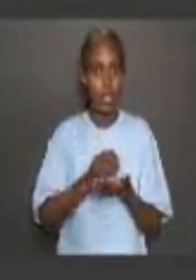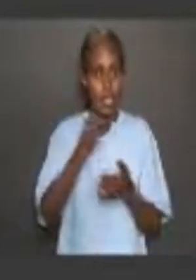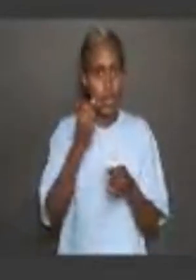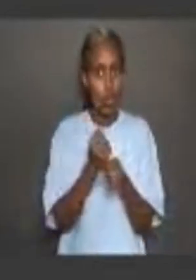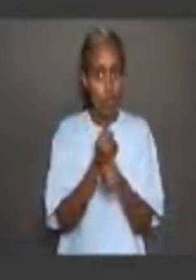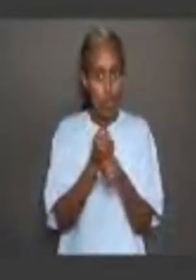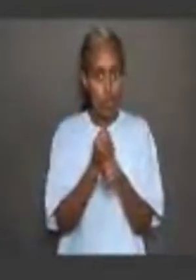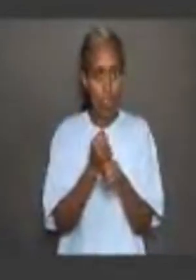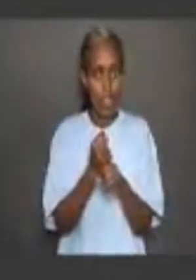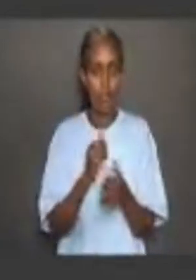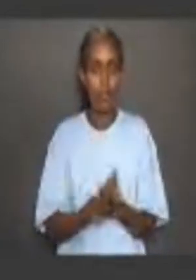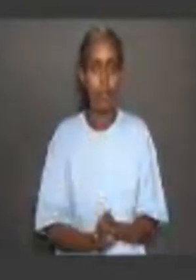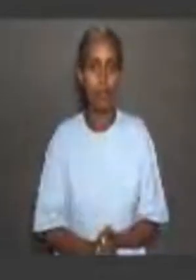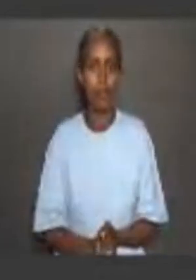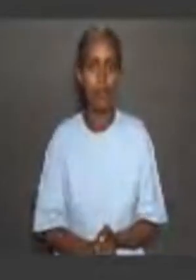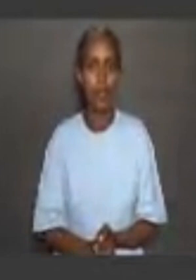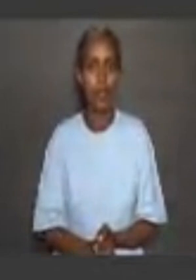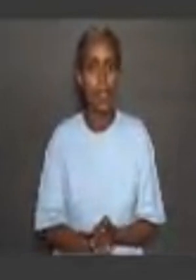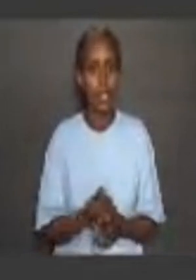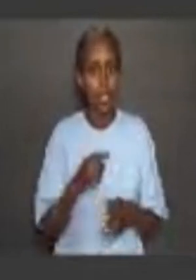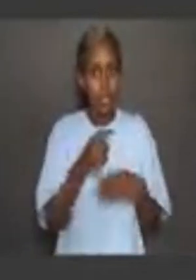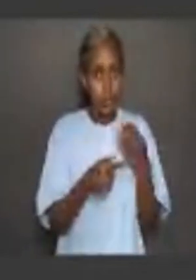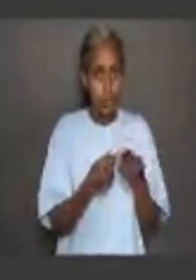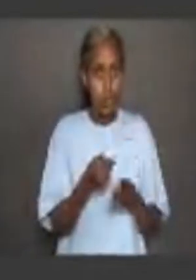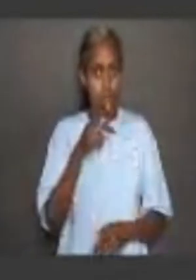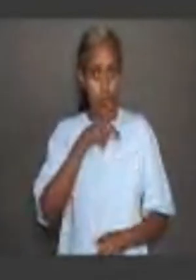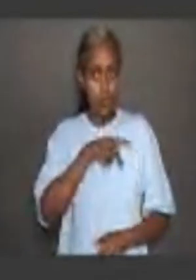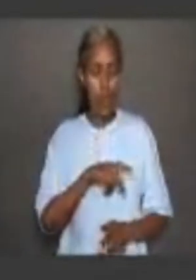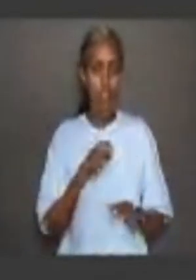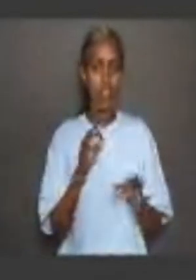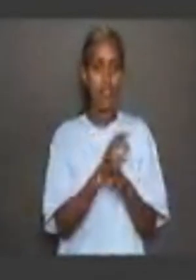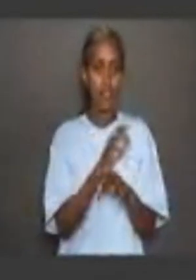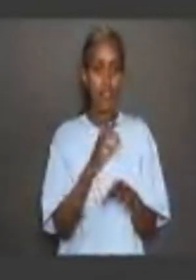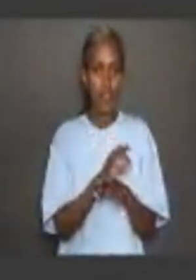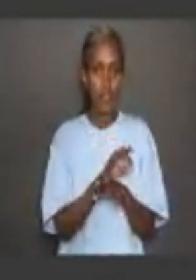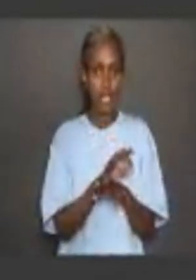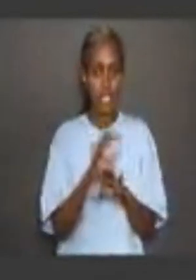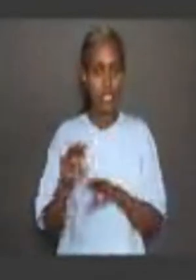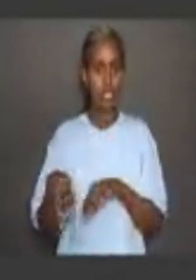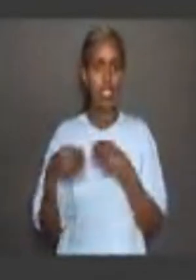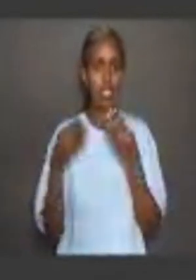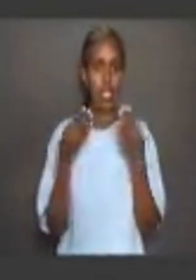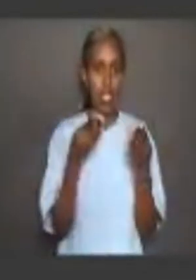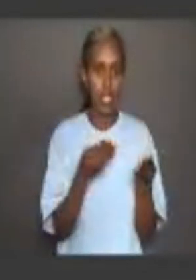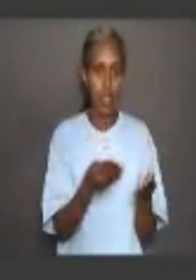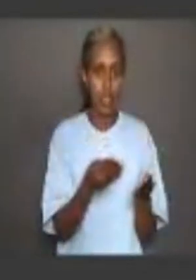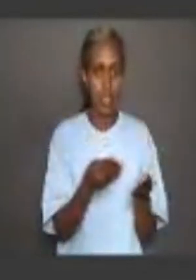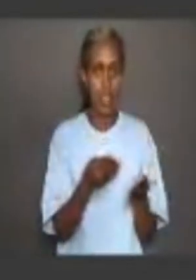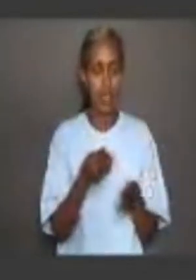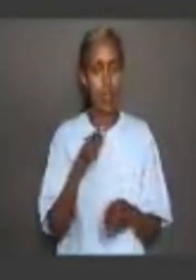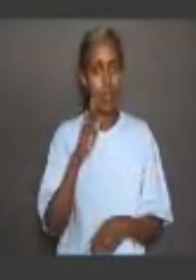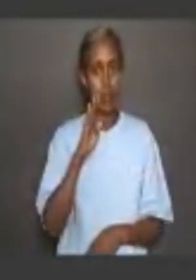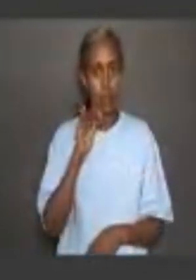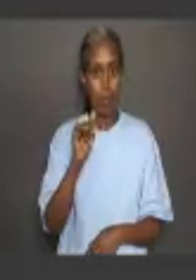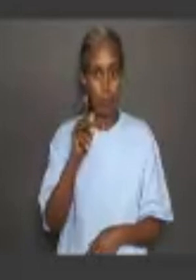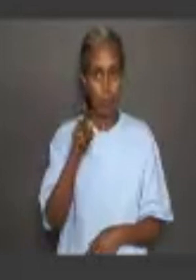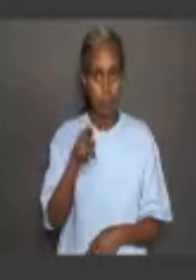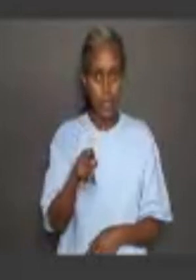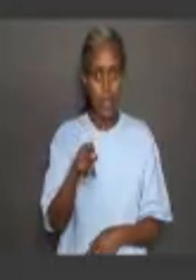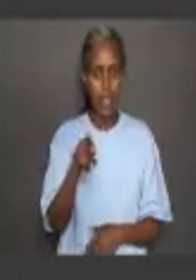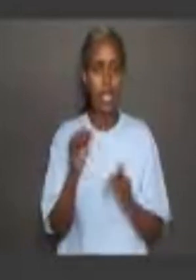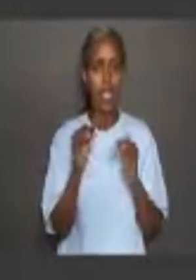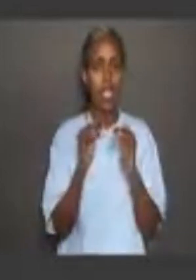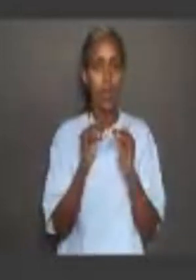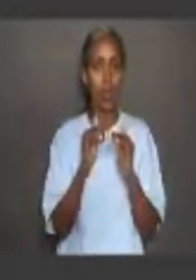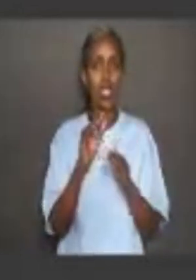coffee. So the profit function is given by P